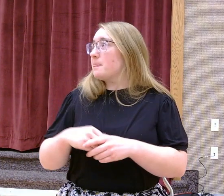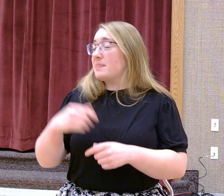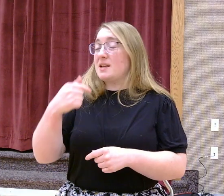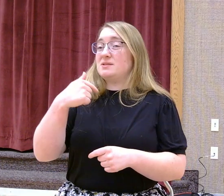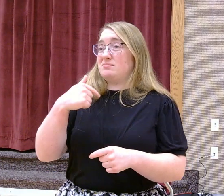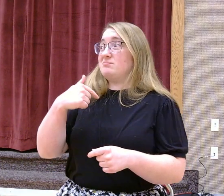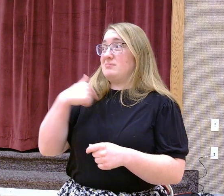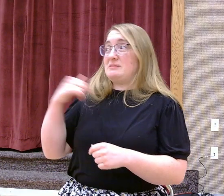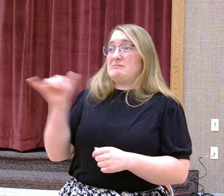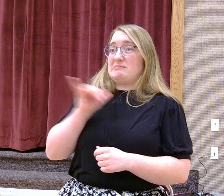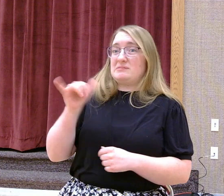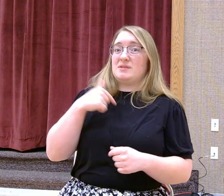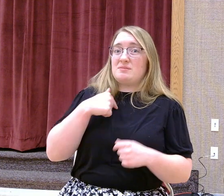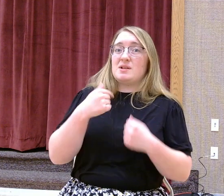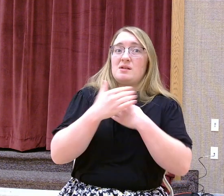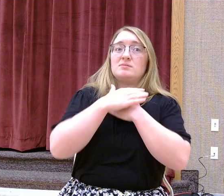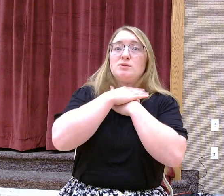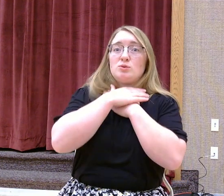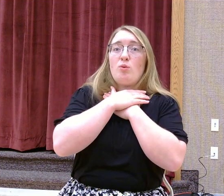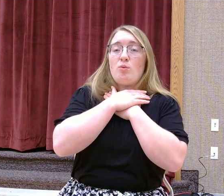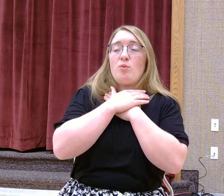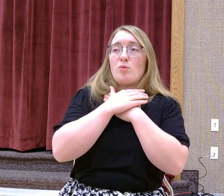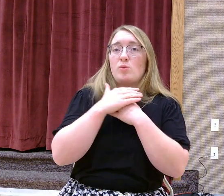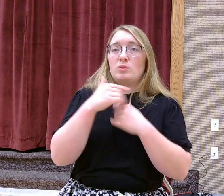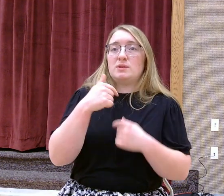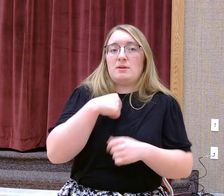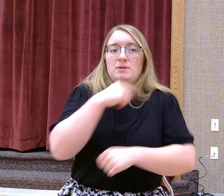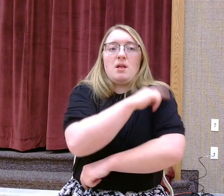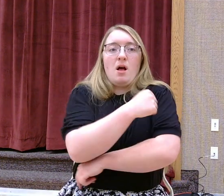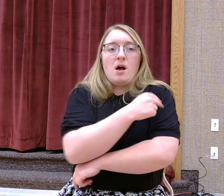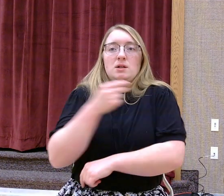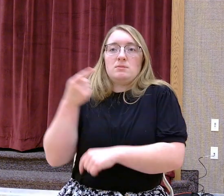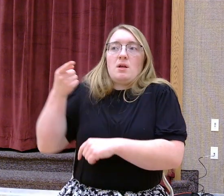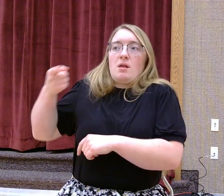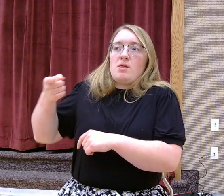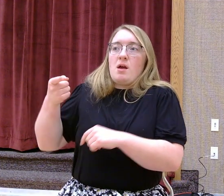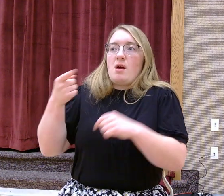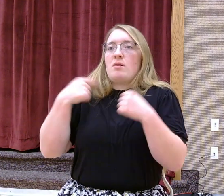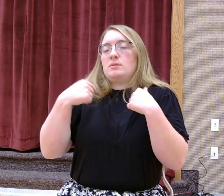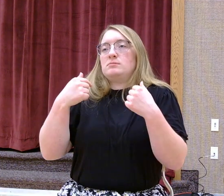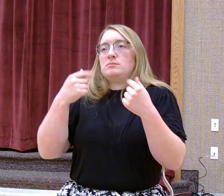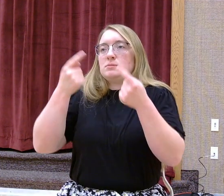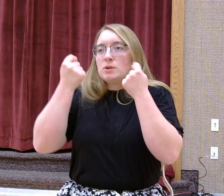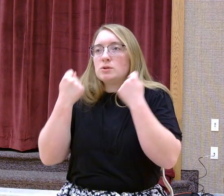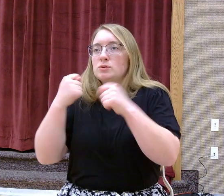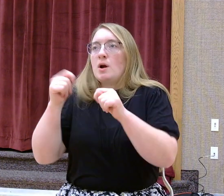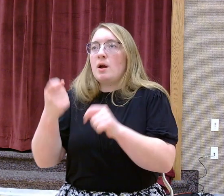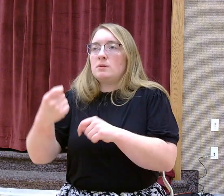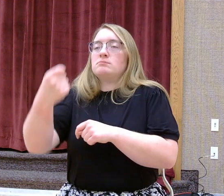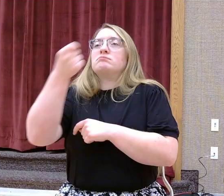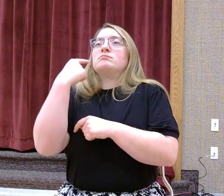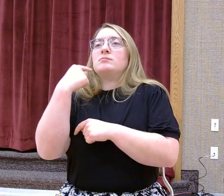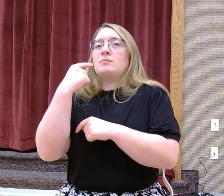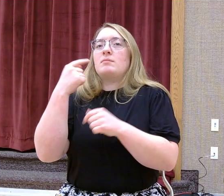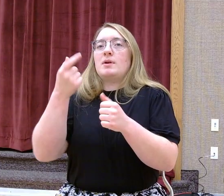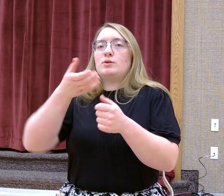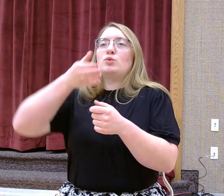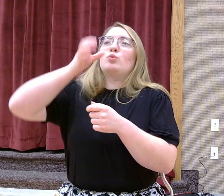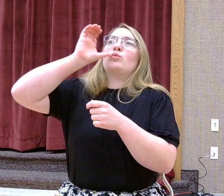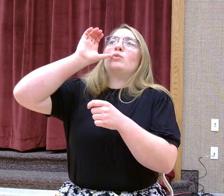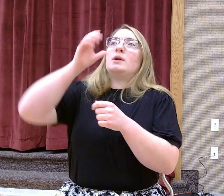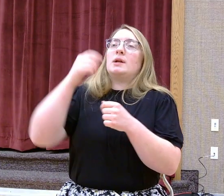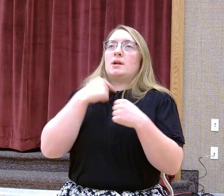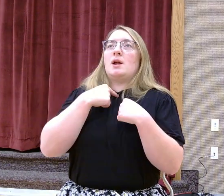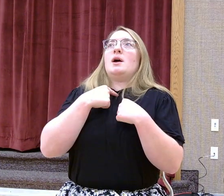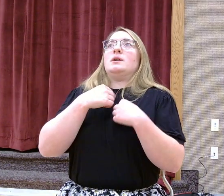before on something. Luckily, I was at the hospital. I did my own way of taking a nitro pill and then drinking some Coca-Cola and got